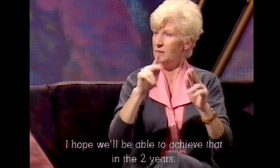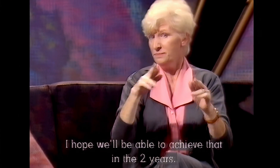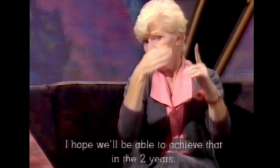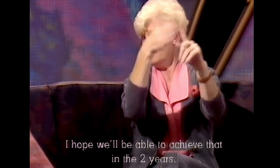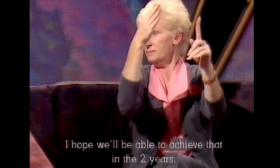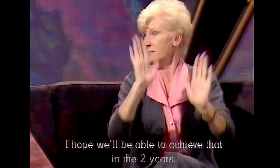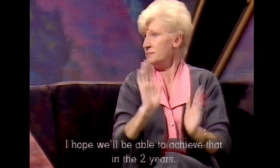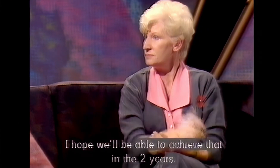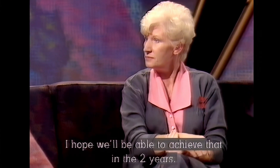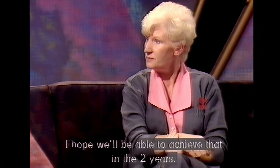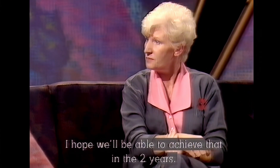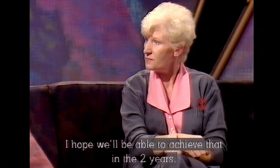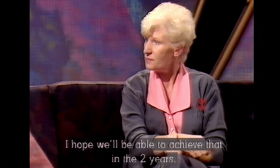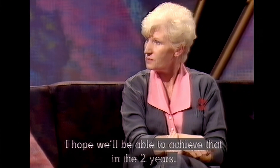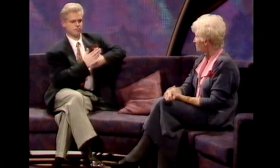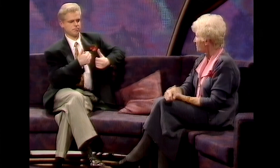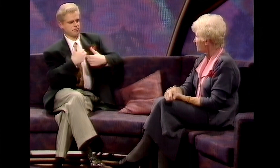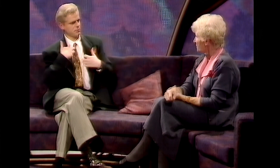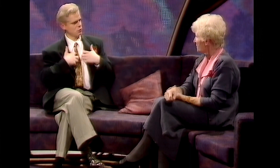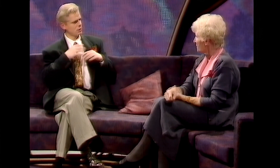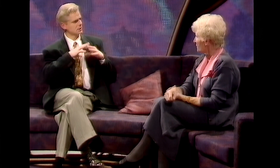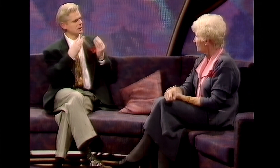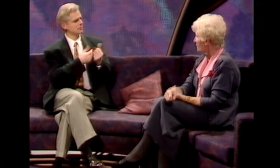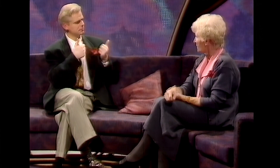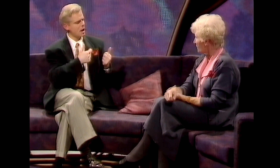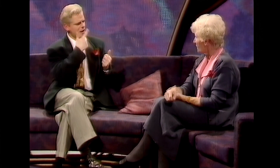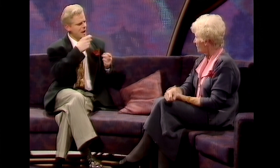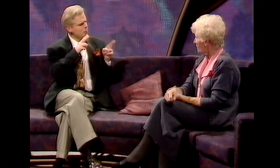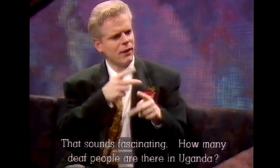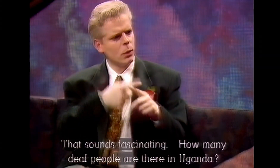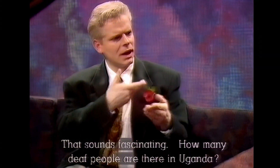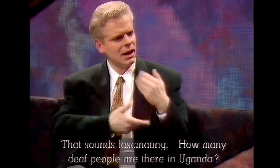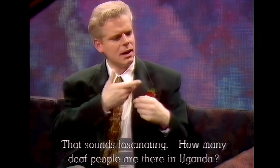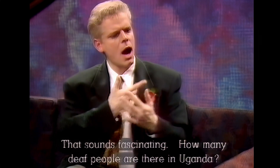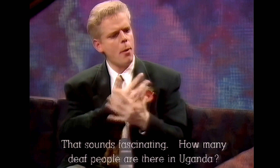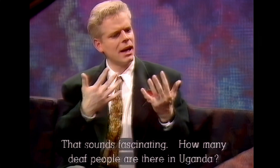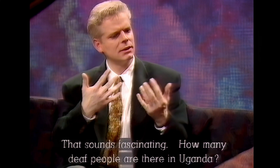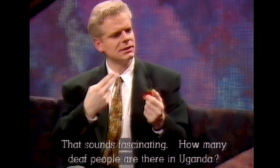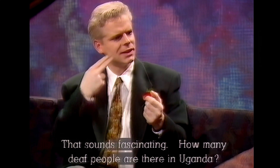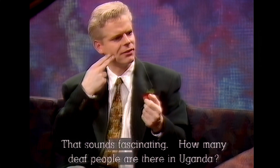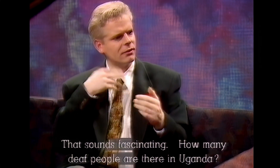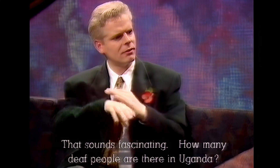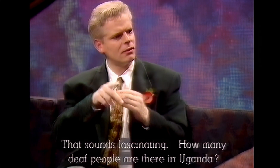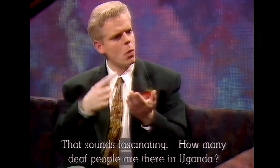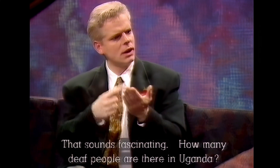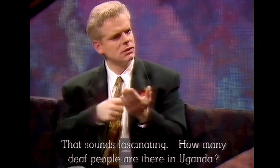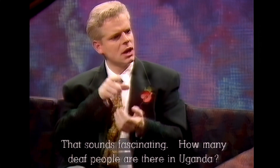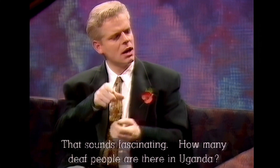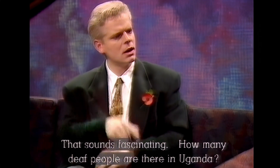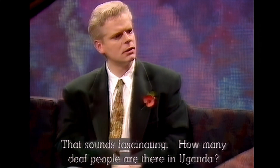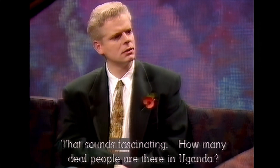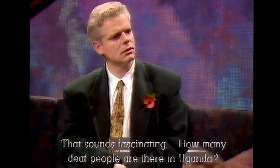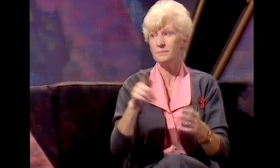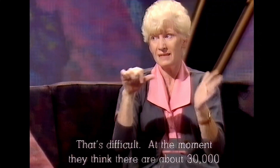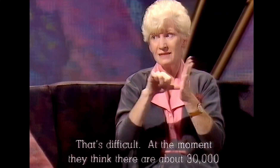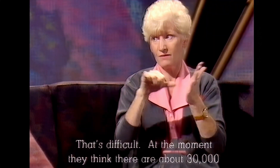their own language. And that will probably take two years. Well, it sounds like a fascinating scheme. Can you very quickly tell me how many deaf